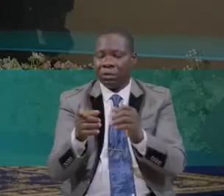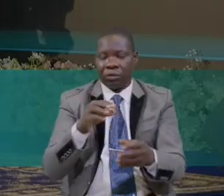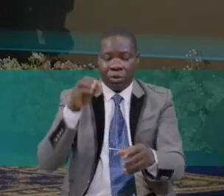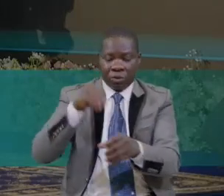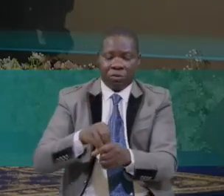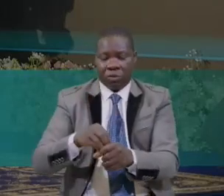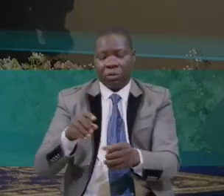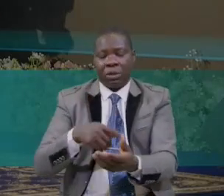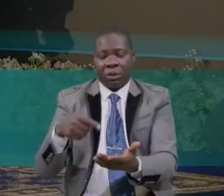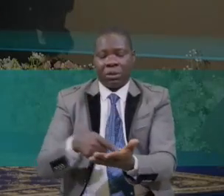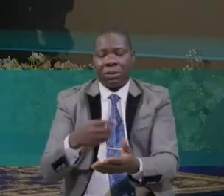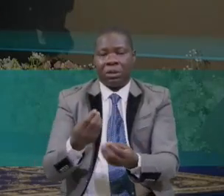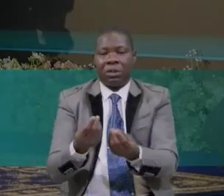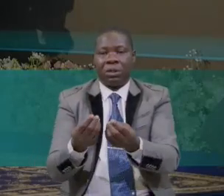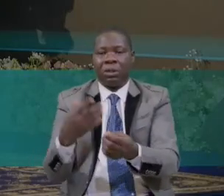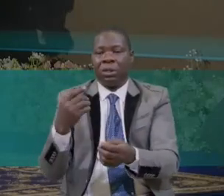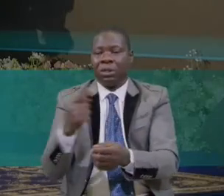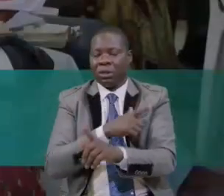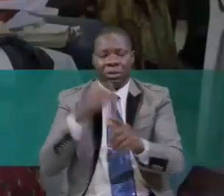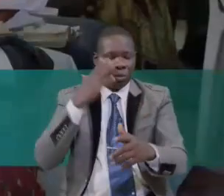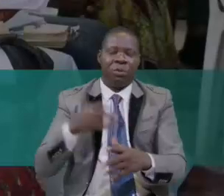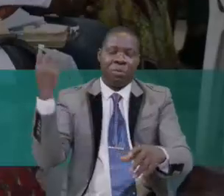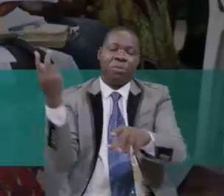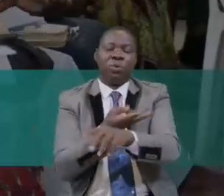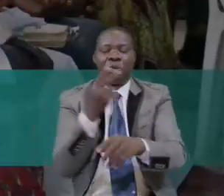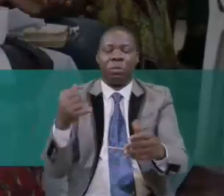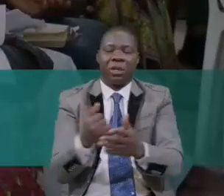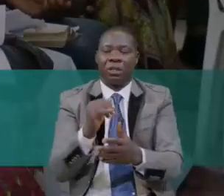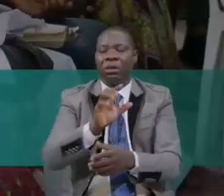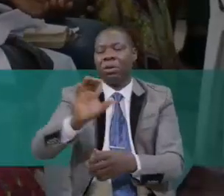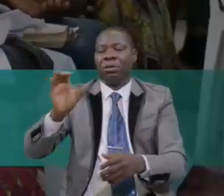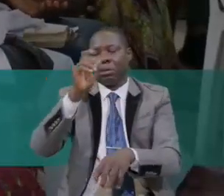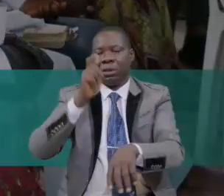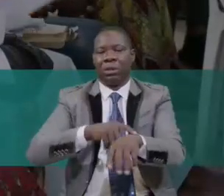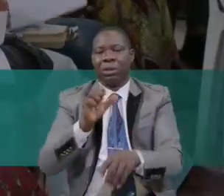Lord will multiply it 100-fold.